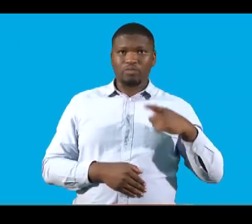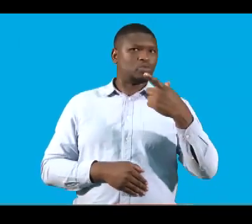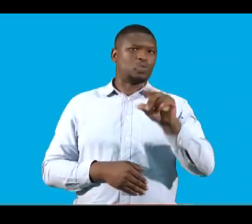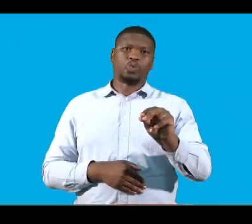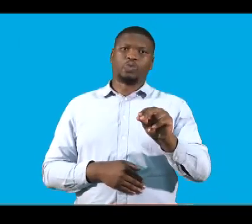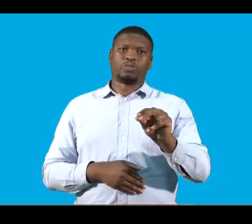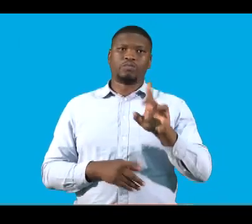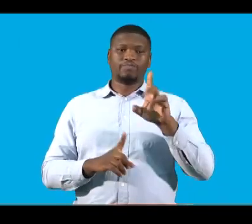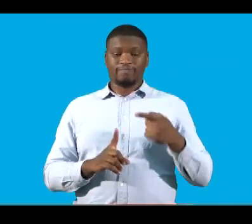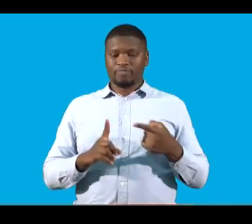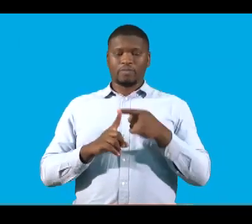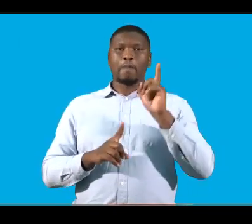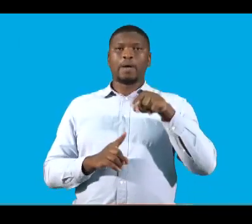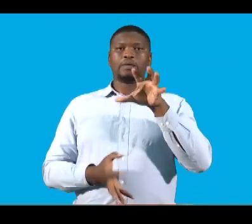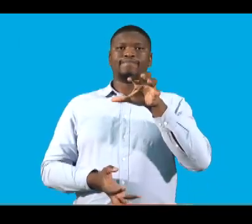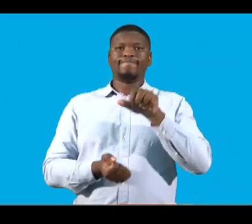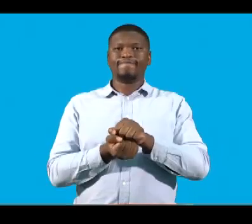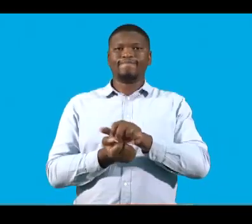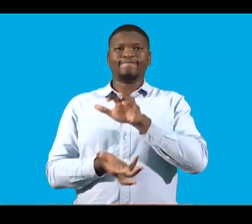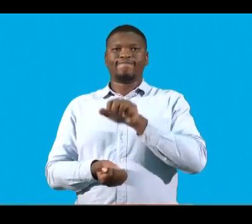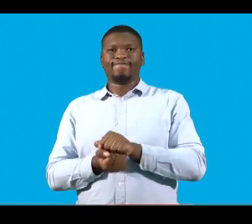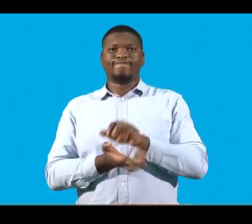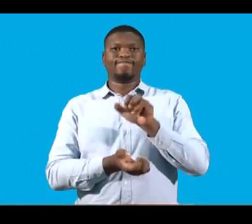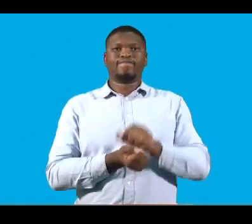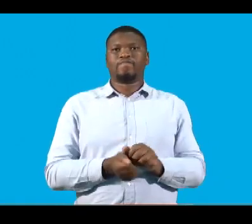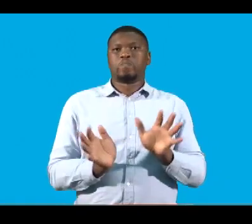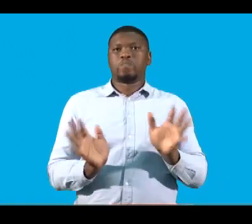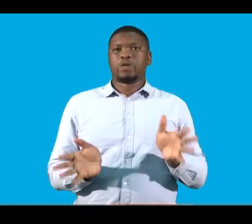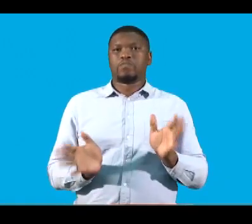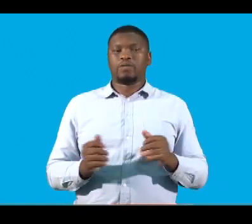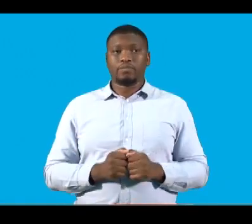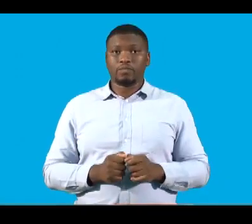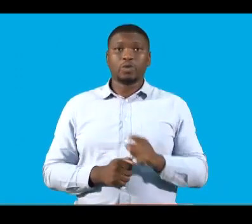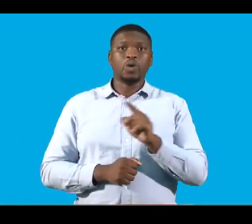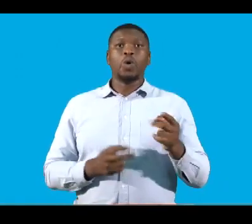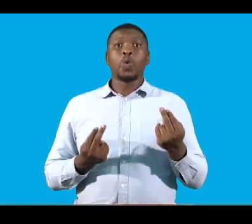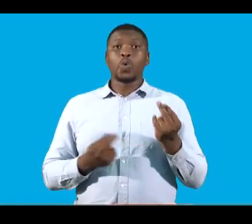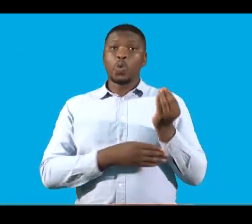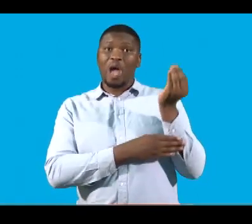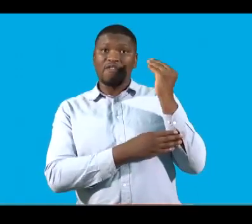to be very long. The purpose is simply to summarize, and you should not include any